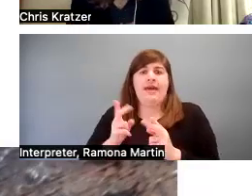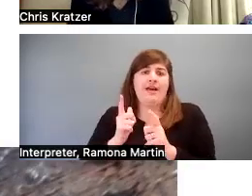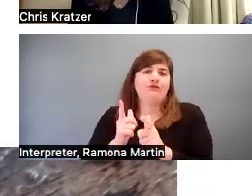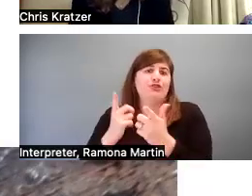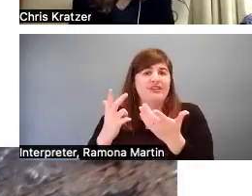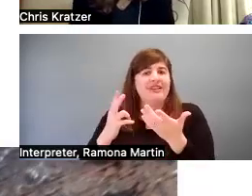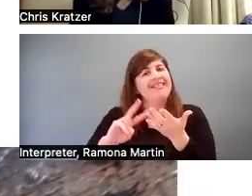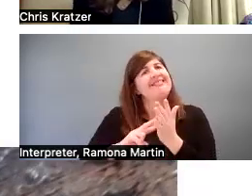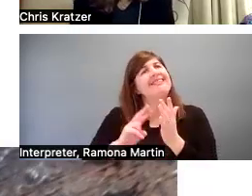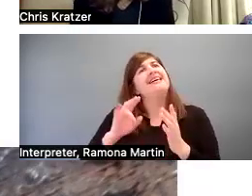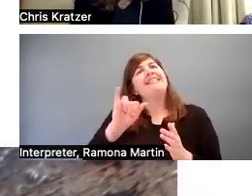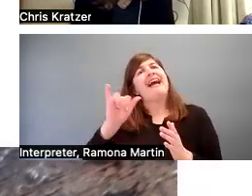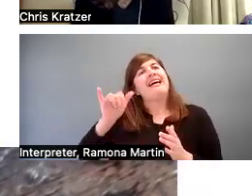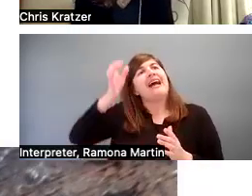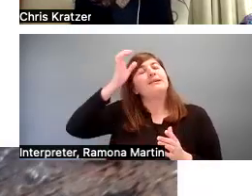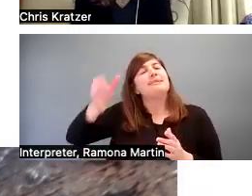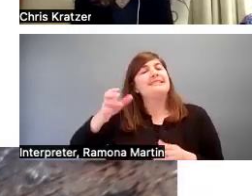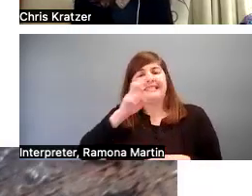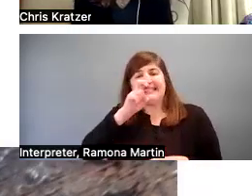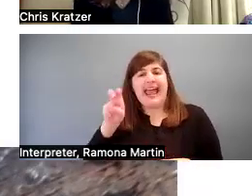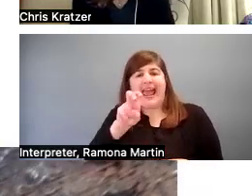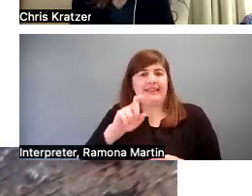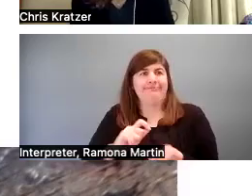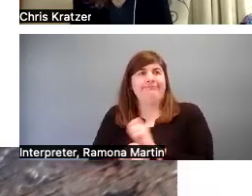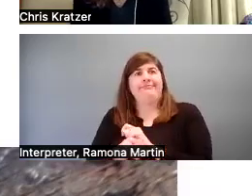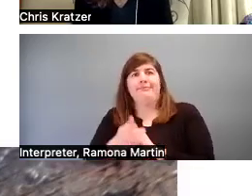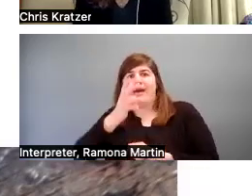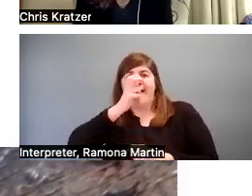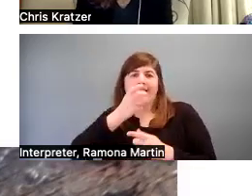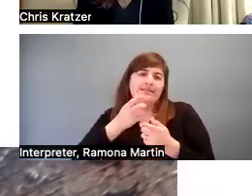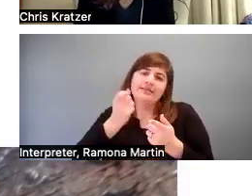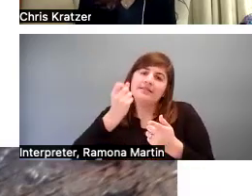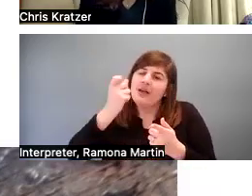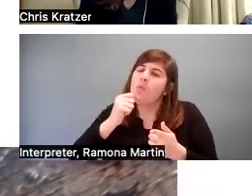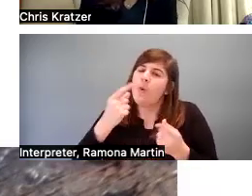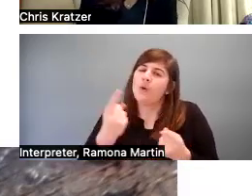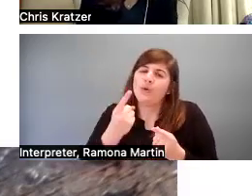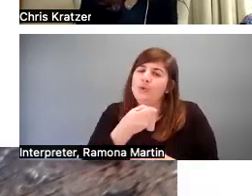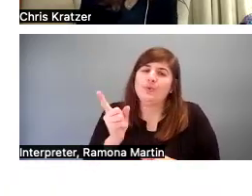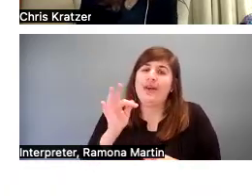bug. Still, they won't try to hurt you unless you try to pick them up.